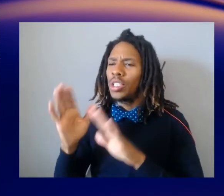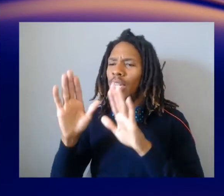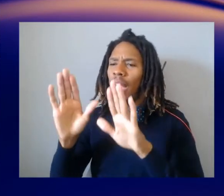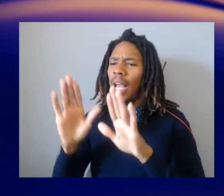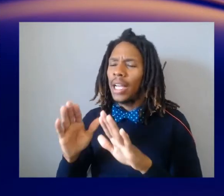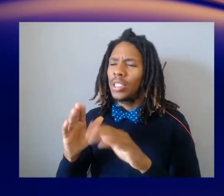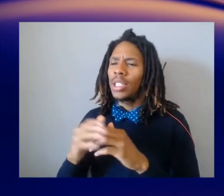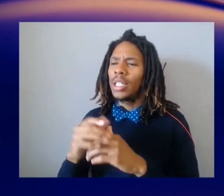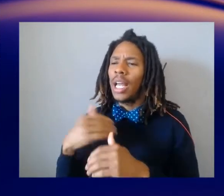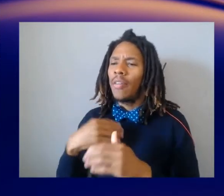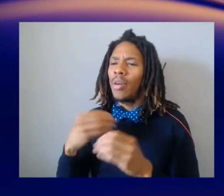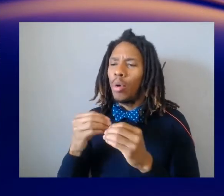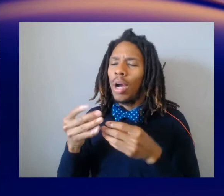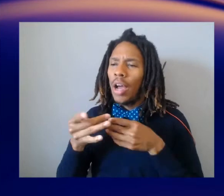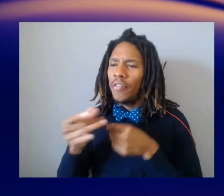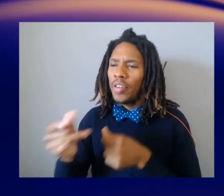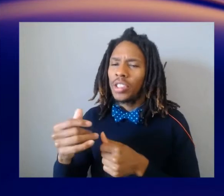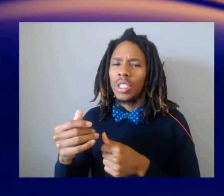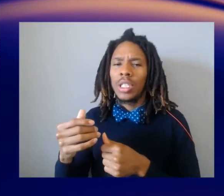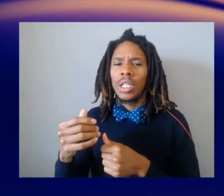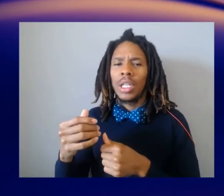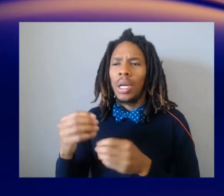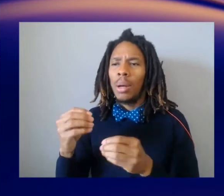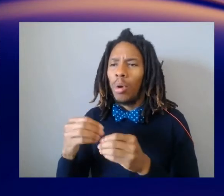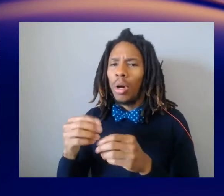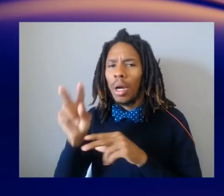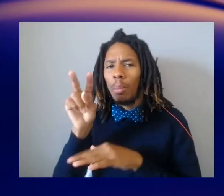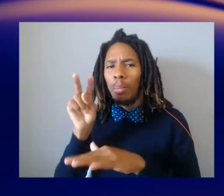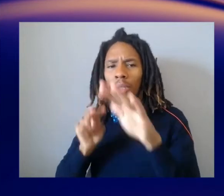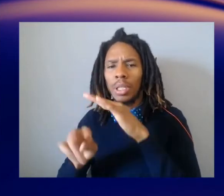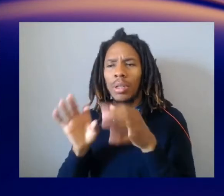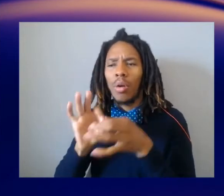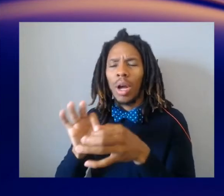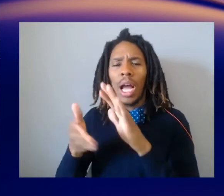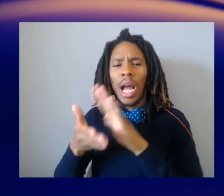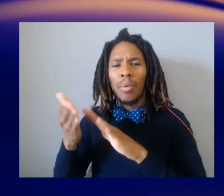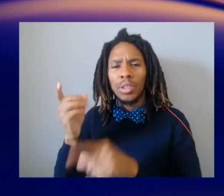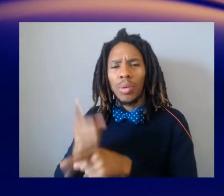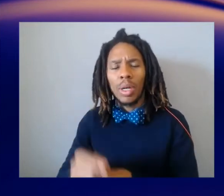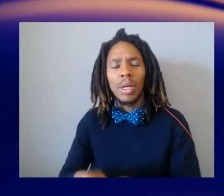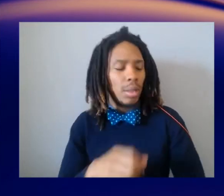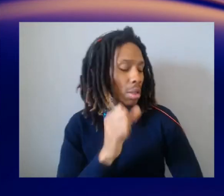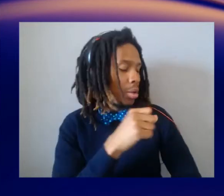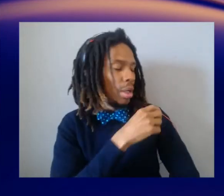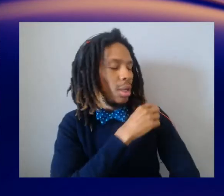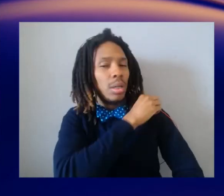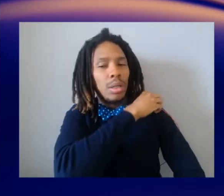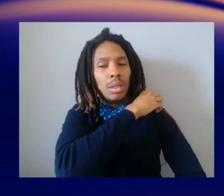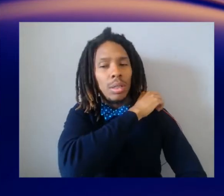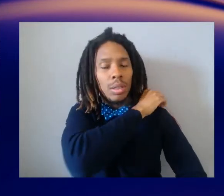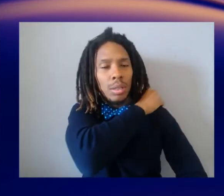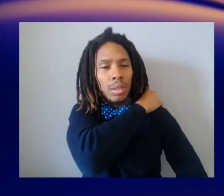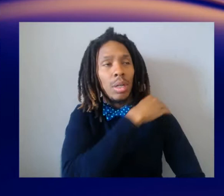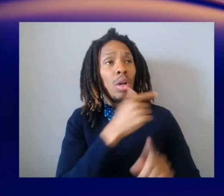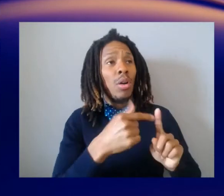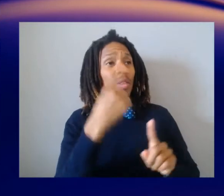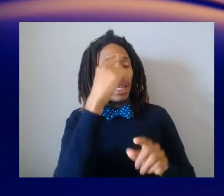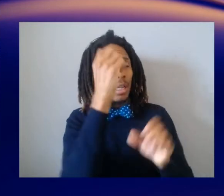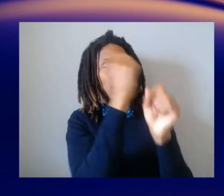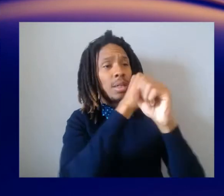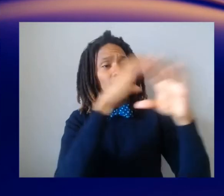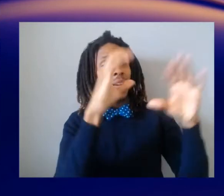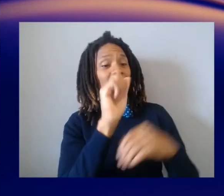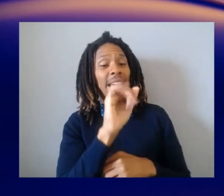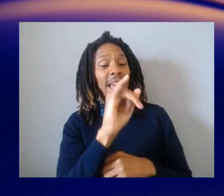have your uptime, just to be more predictable around your operations, right? Exactly. So when we think of AIOps, and more